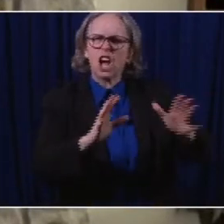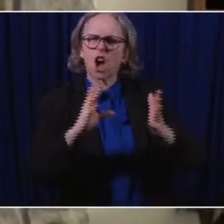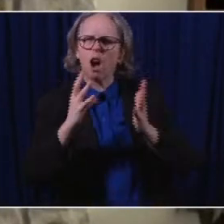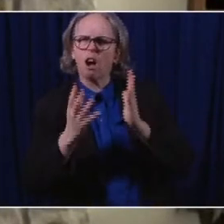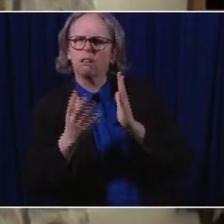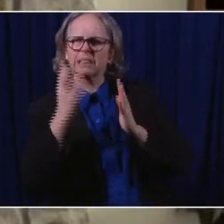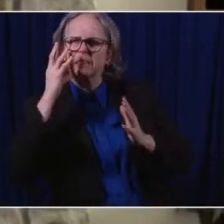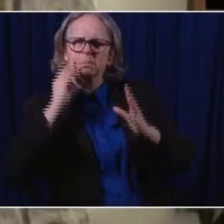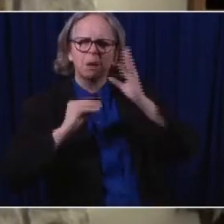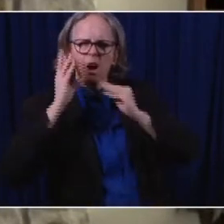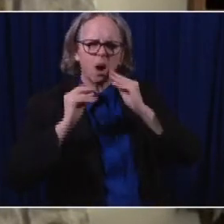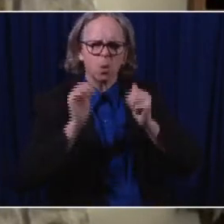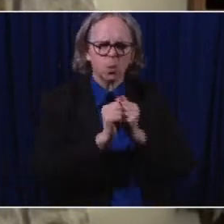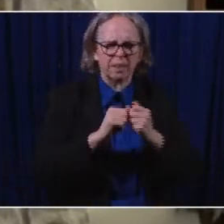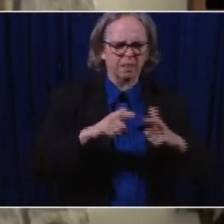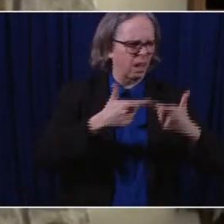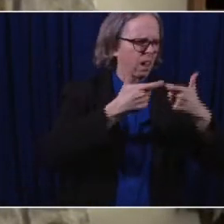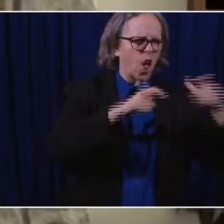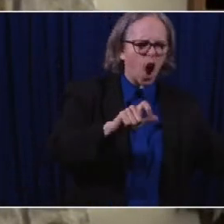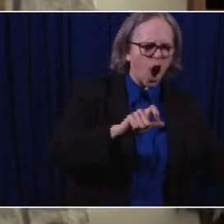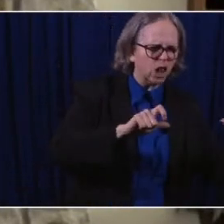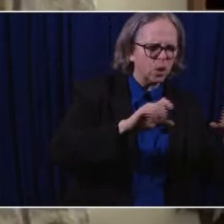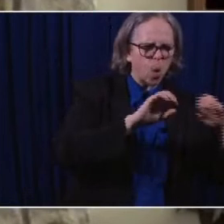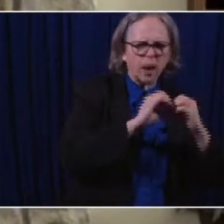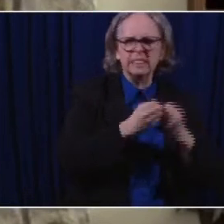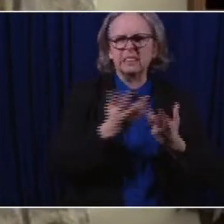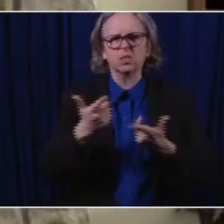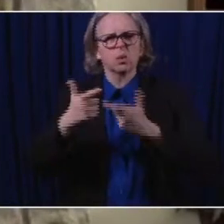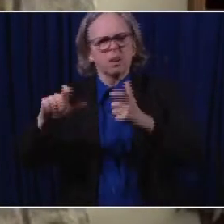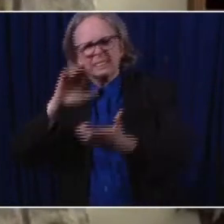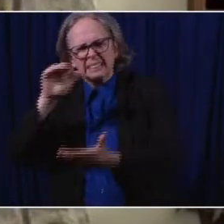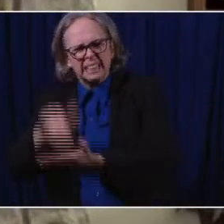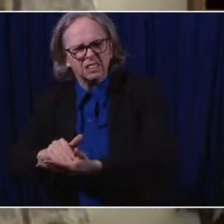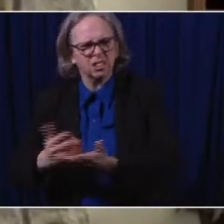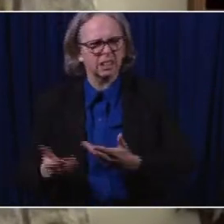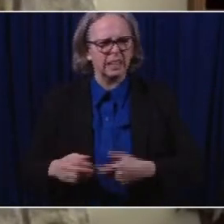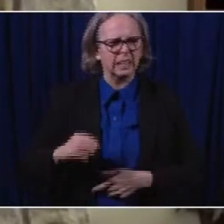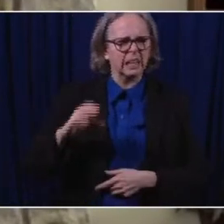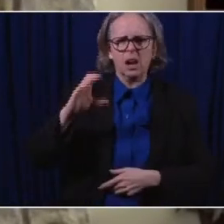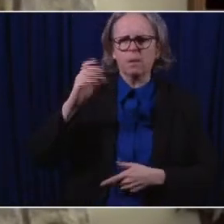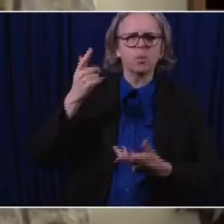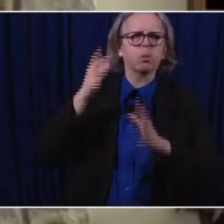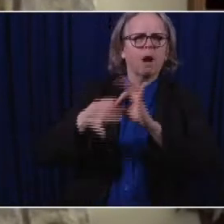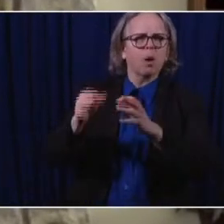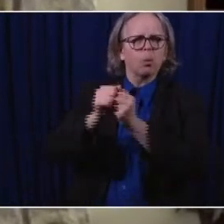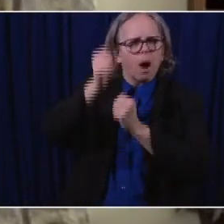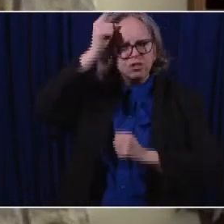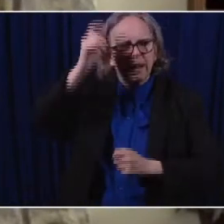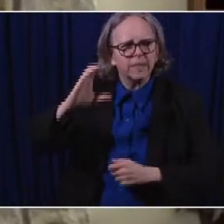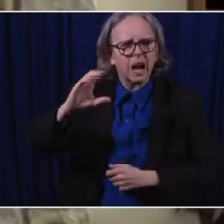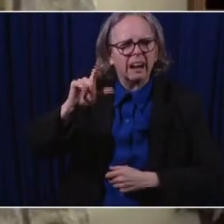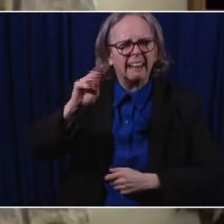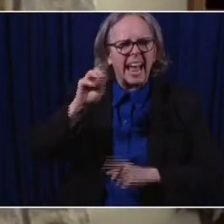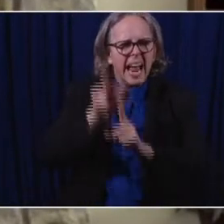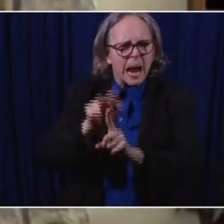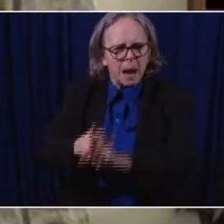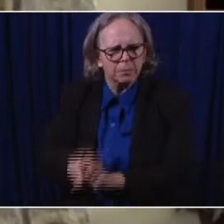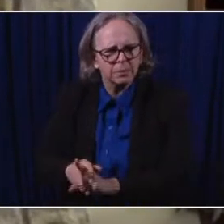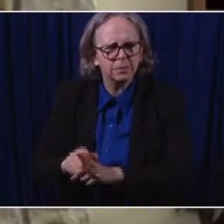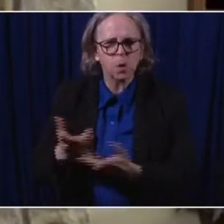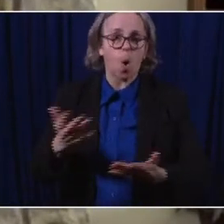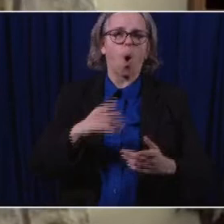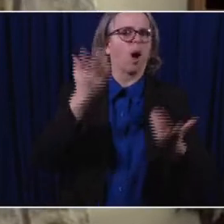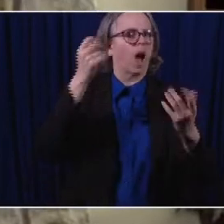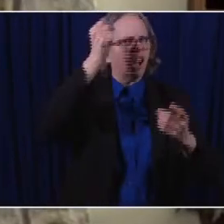in claims processing, and people who have experience in fraud detection. Ohio business leaders